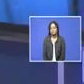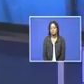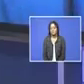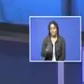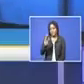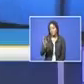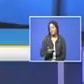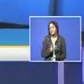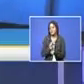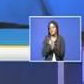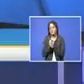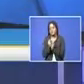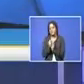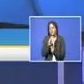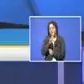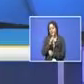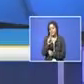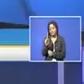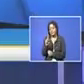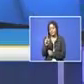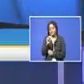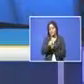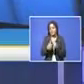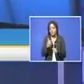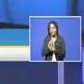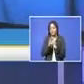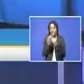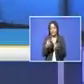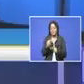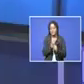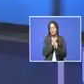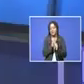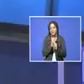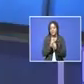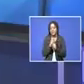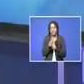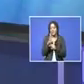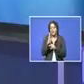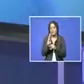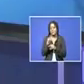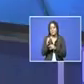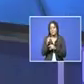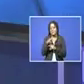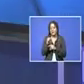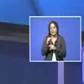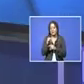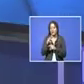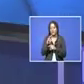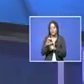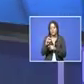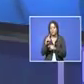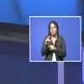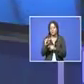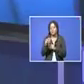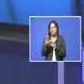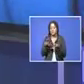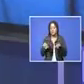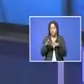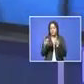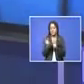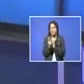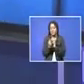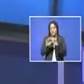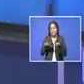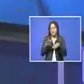Welcome to sports, everybody. The 31st annual Family Guardian Barracuda Swim Meet taking place over the weekend at the Betty Kelly Kenning National Aquatic